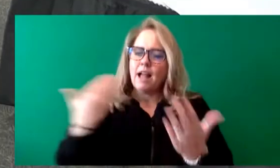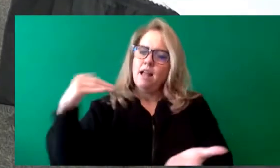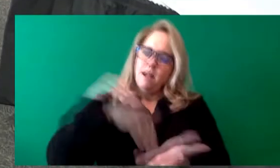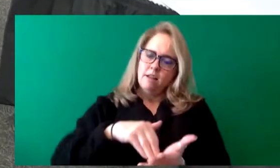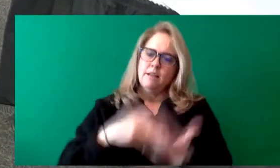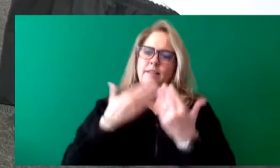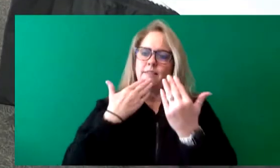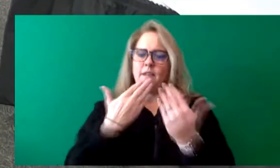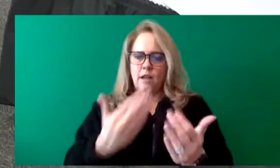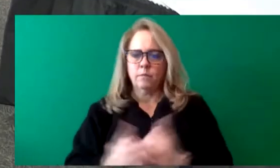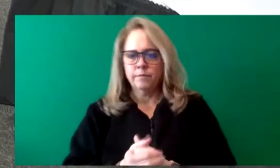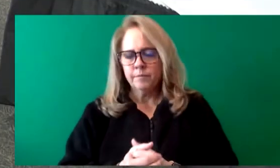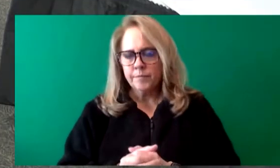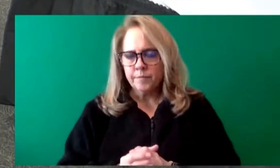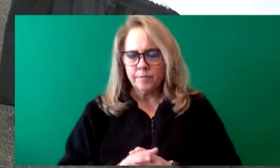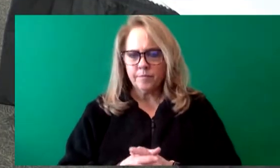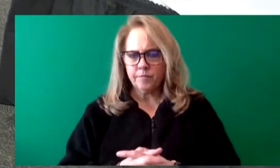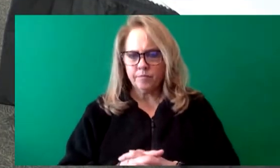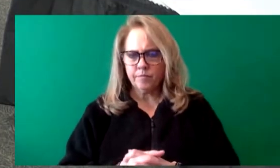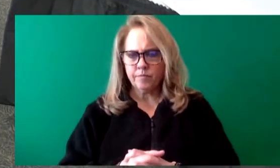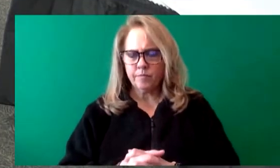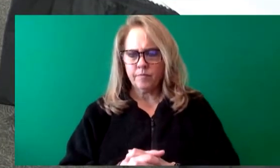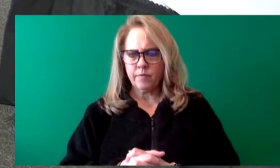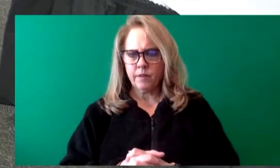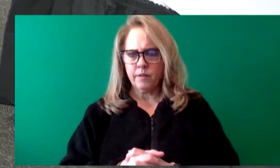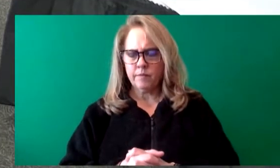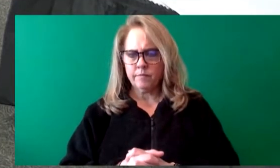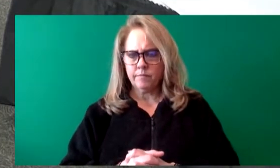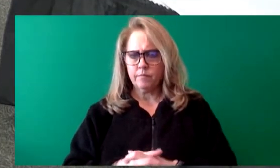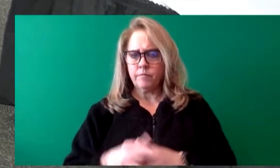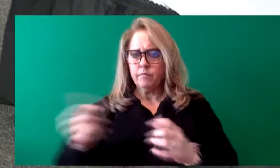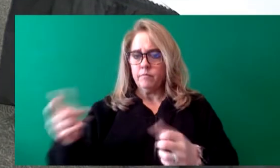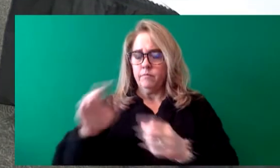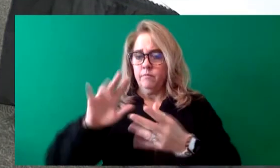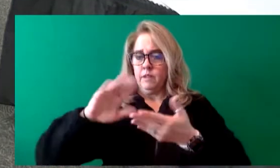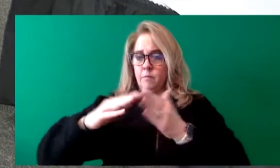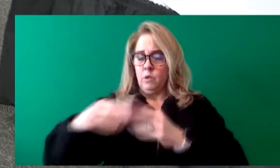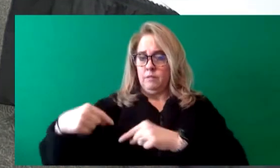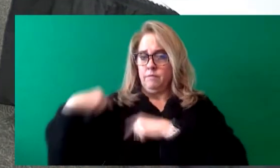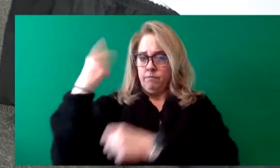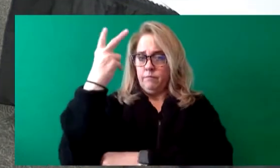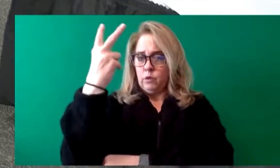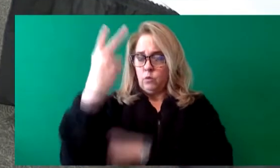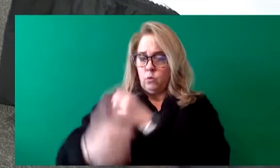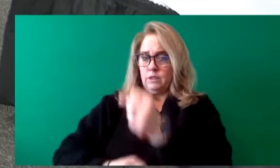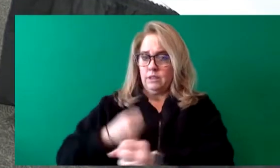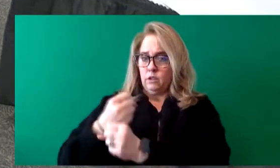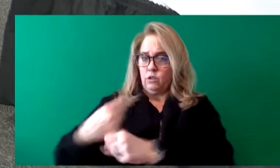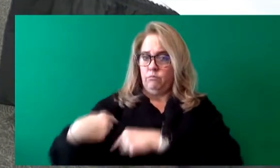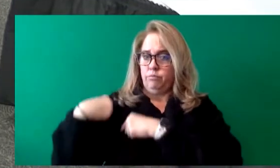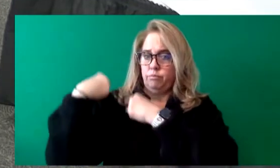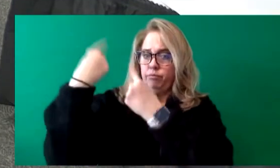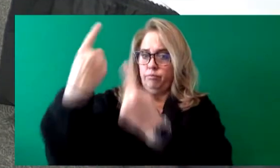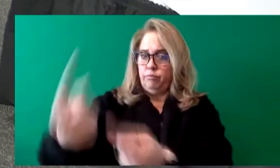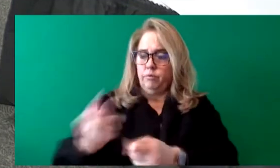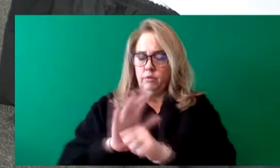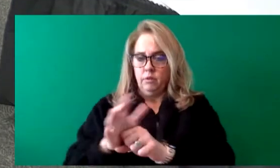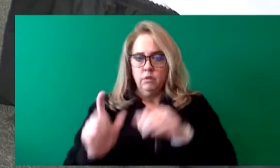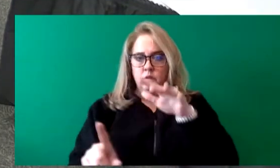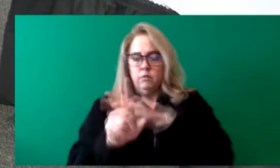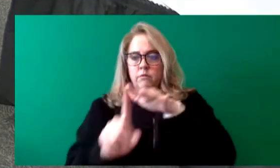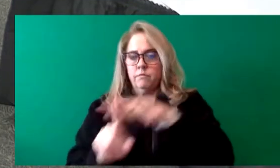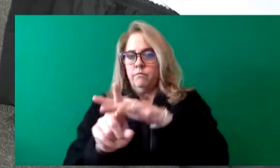we saw a lot of miracles in this community during COVID-19, and they saw them too. So thank you very much.